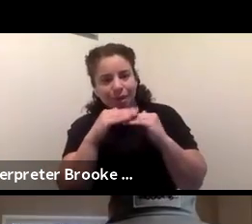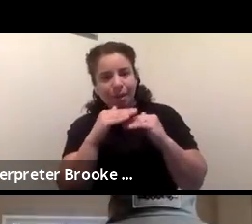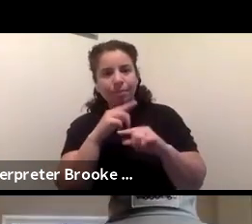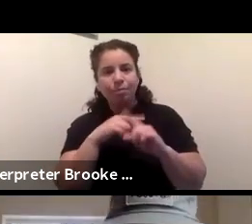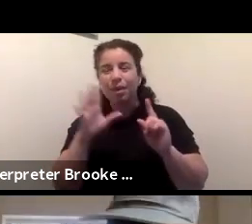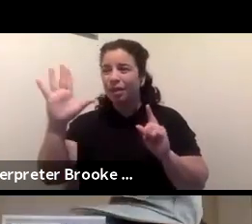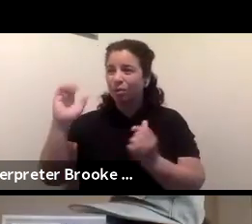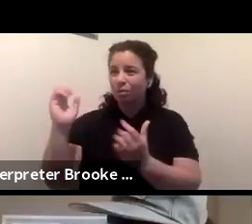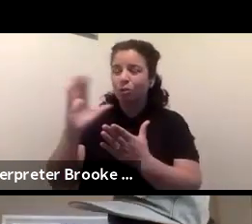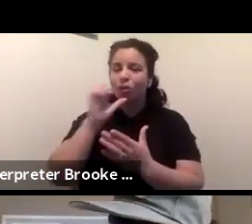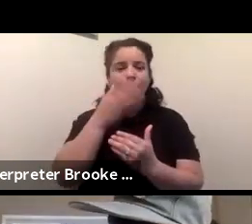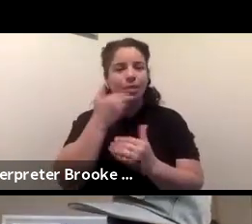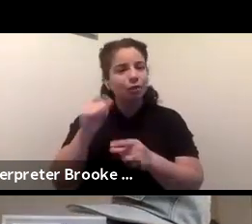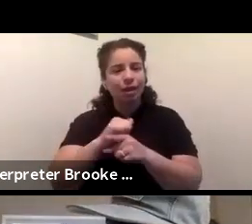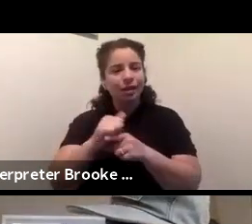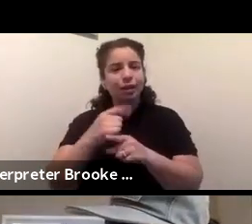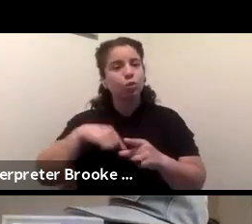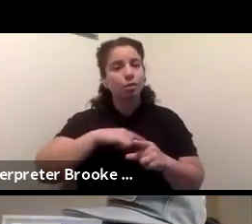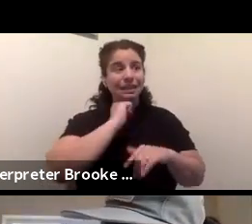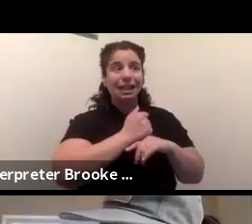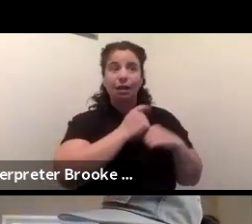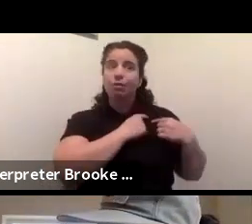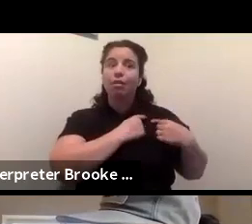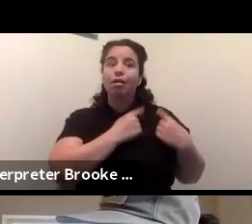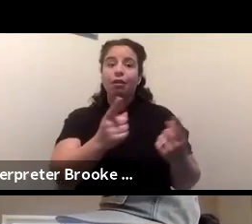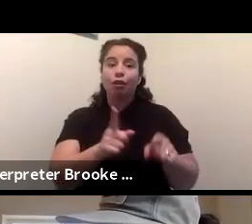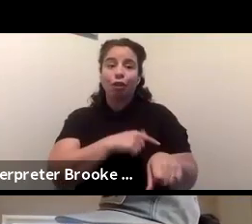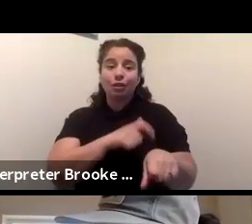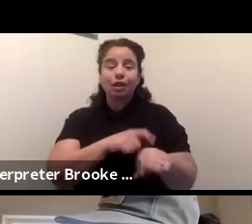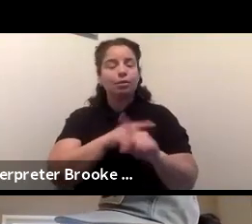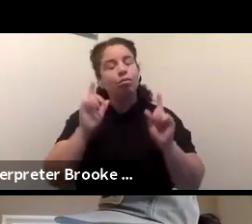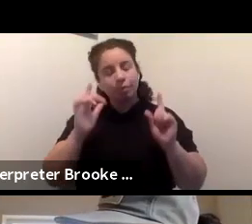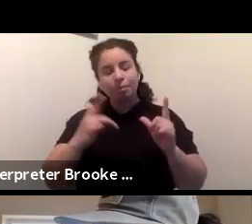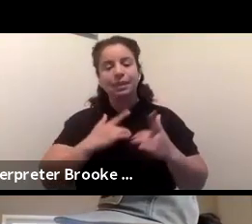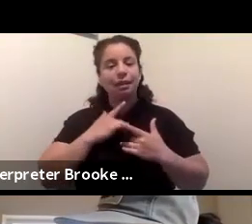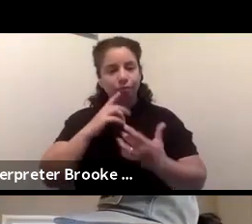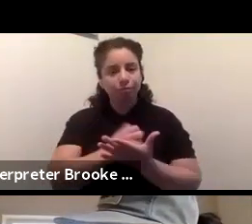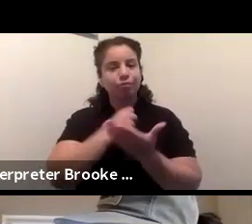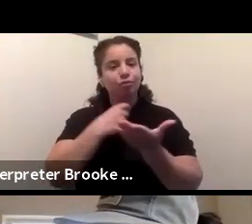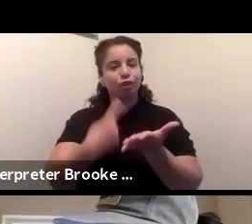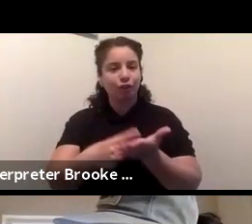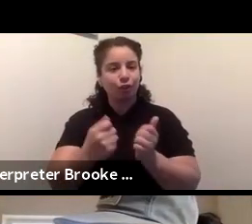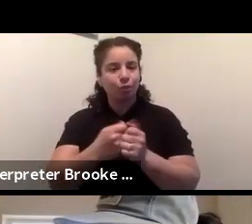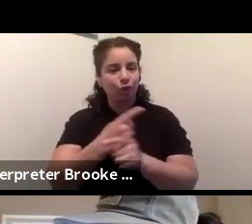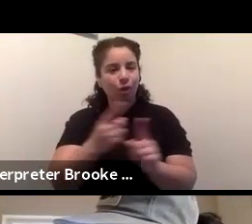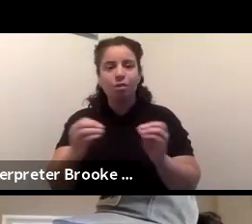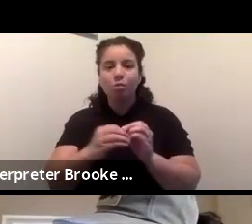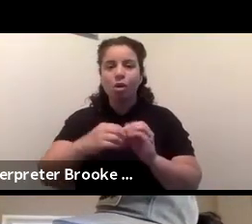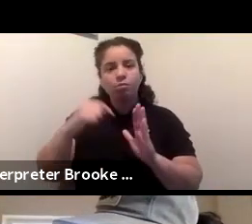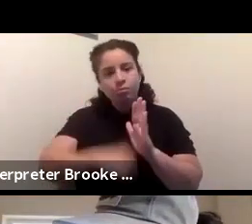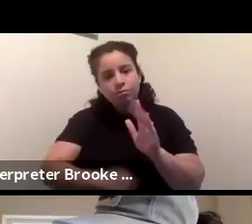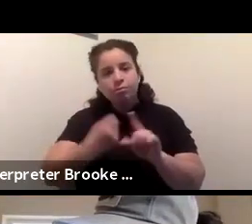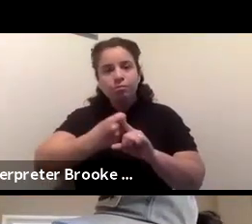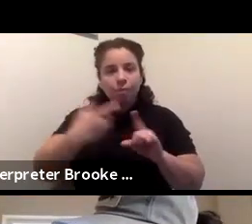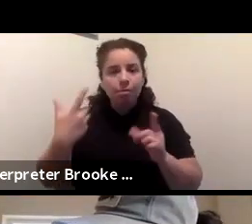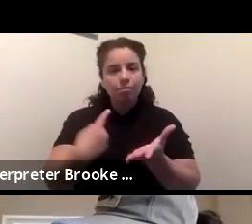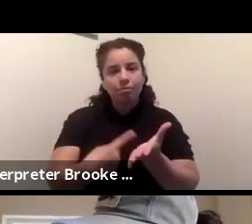practices that we've been crafting for so long. So I'm so excited to have this conversation, to have more deep thoughts with y'all. Check.